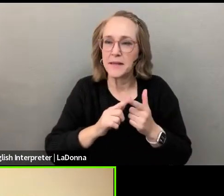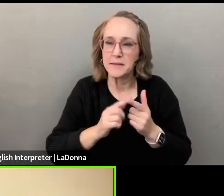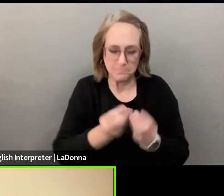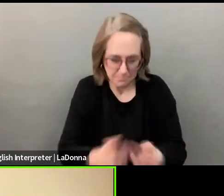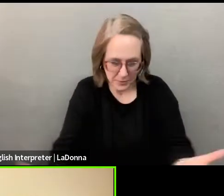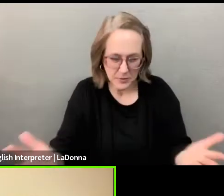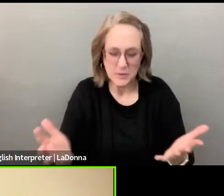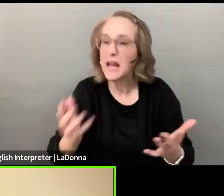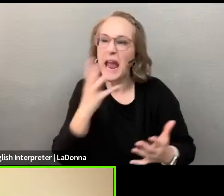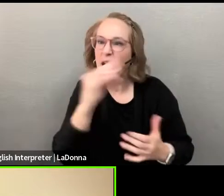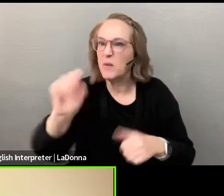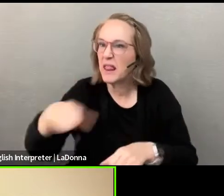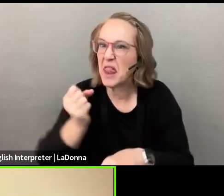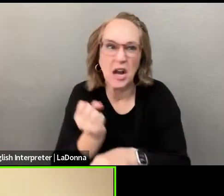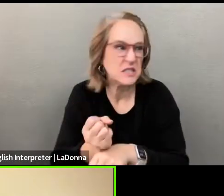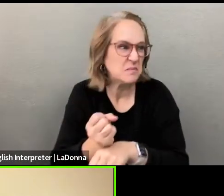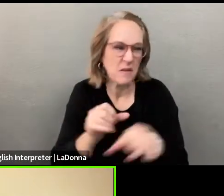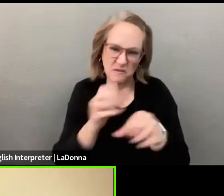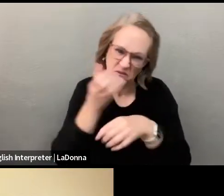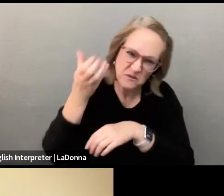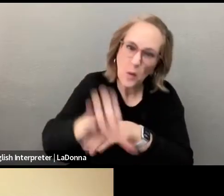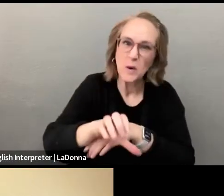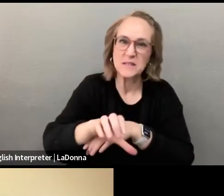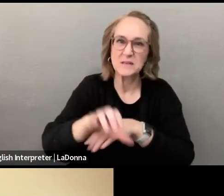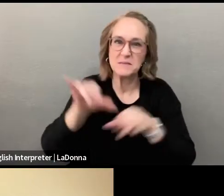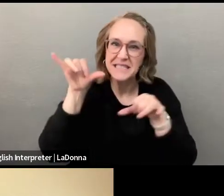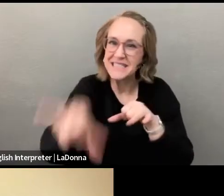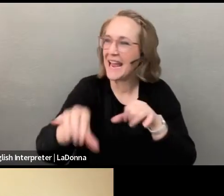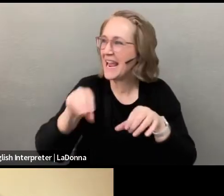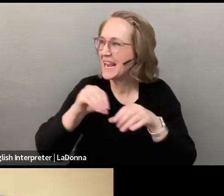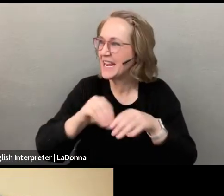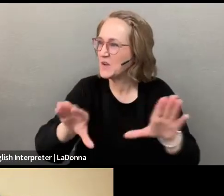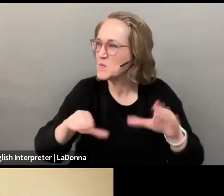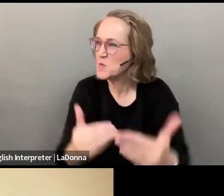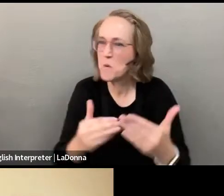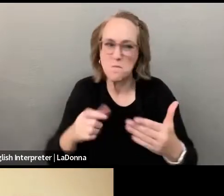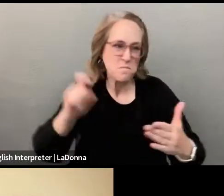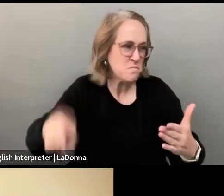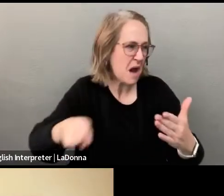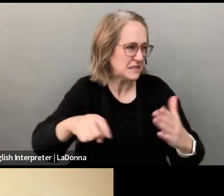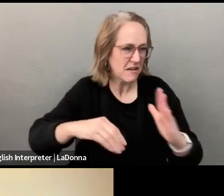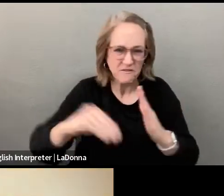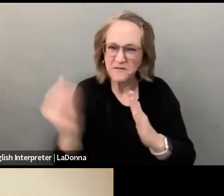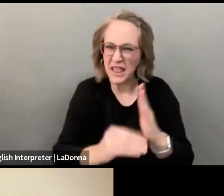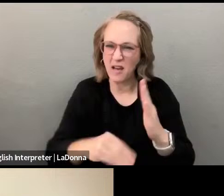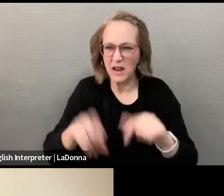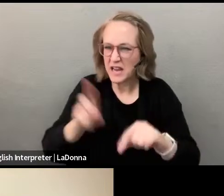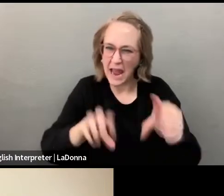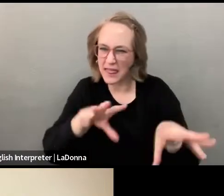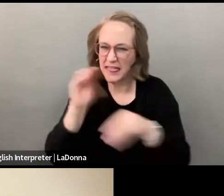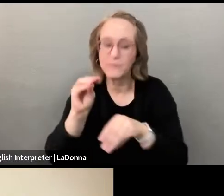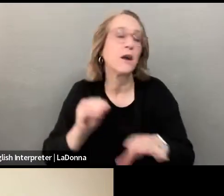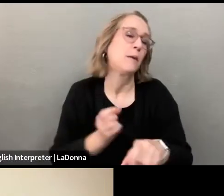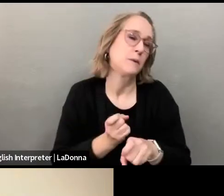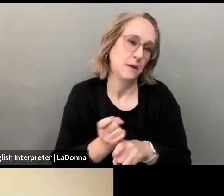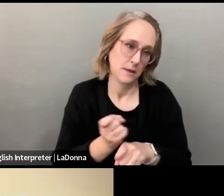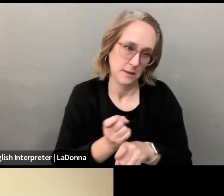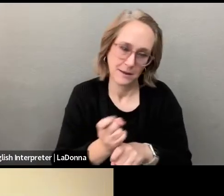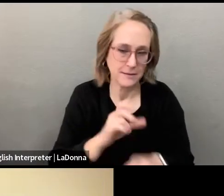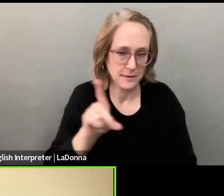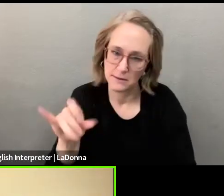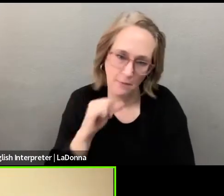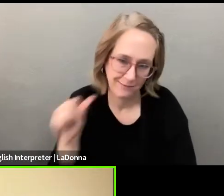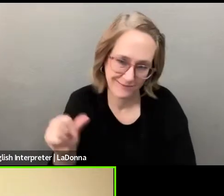have to stay in the room and fill out the survey. We did not lock the door, but we